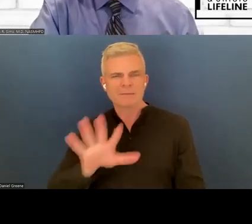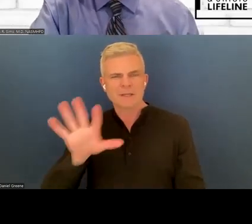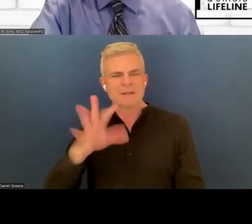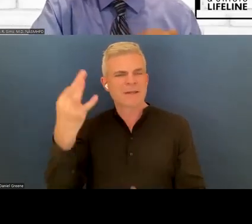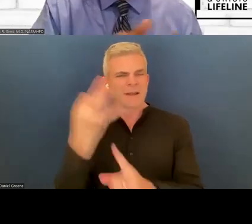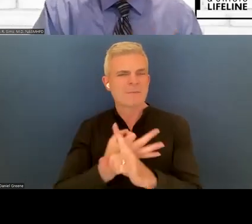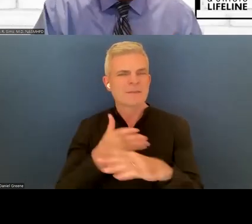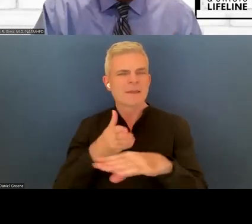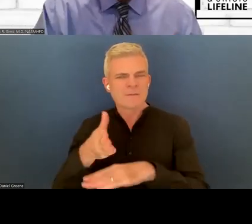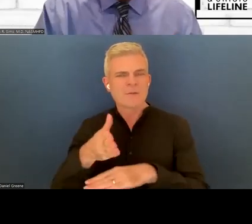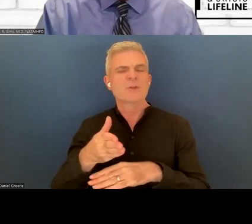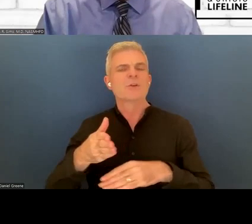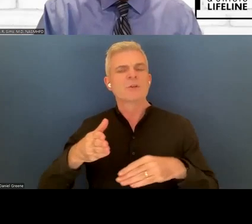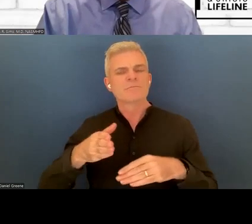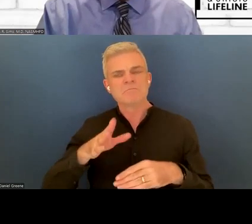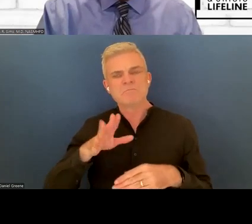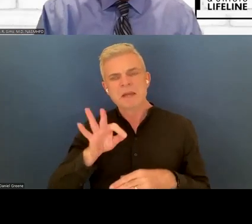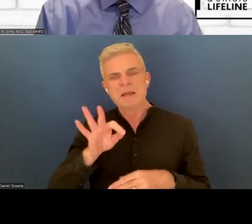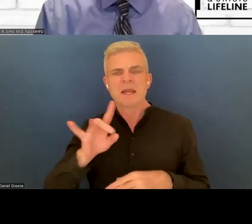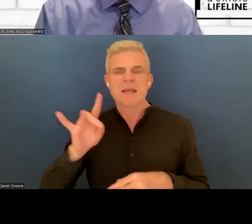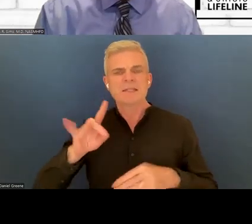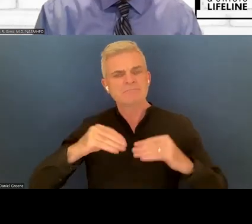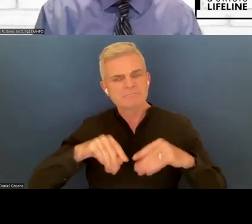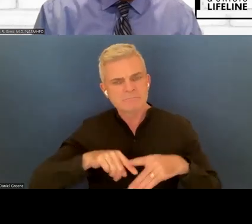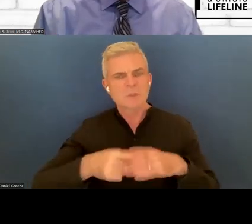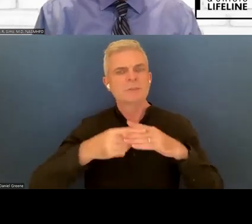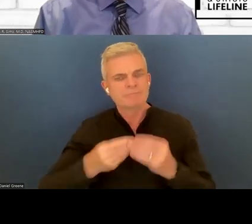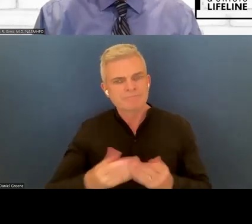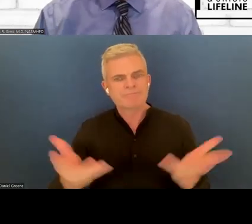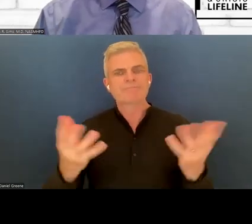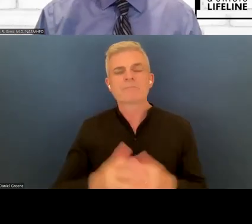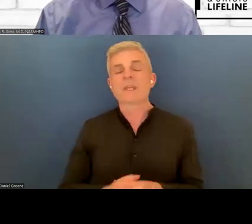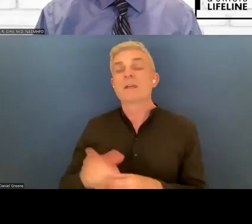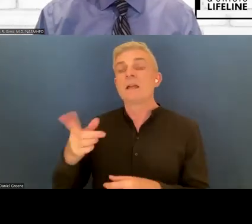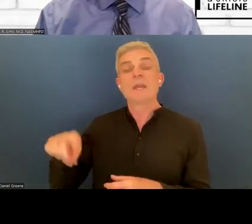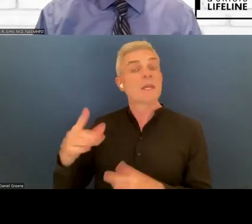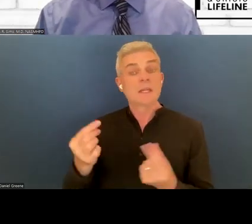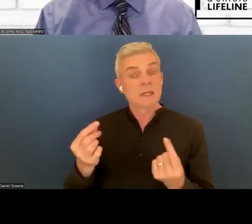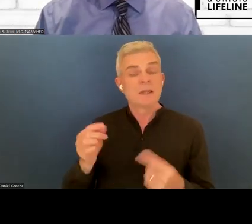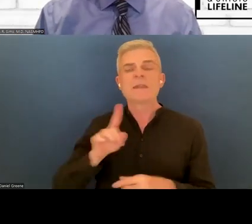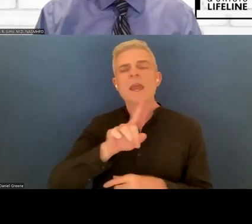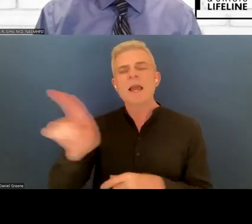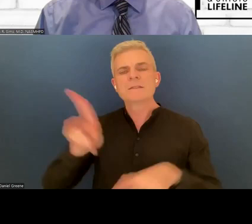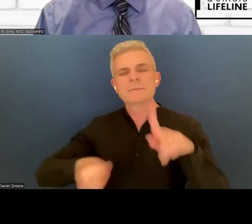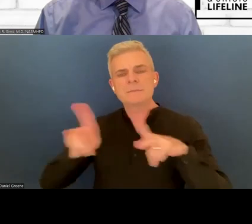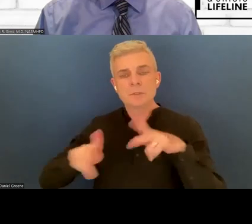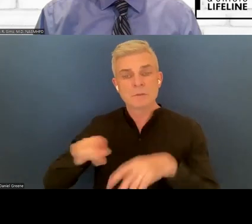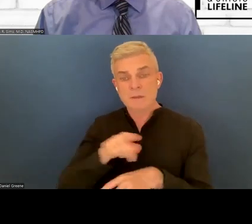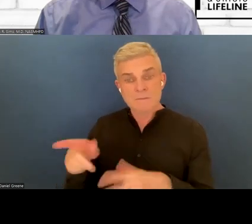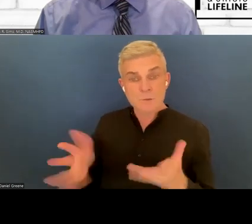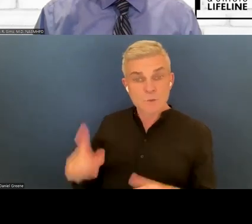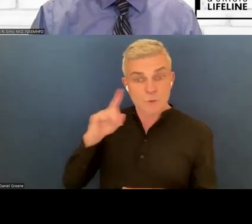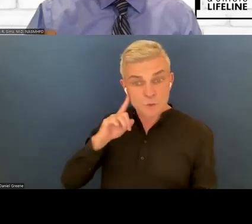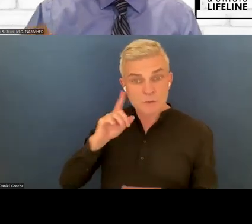months after the launch of 988. And what they did was they asked people whether they had heard of the new 988